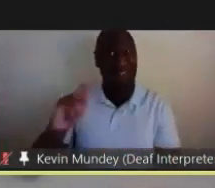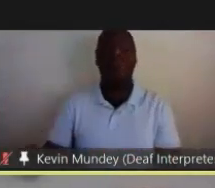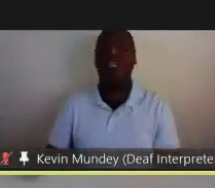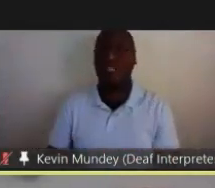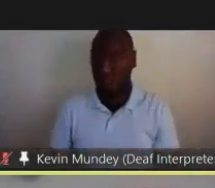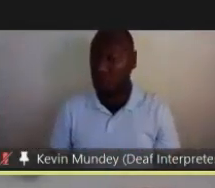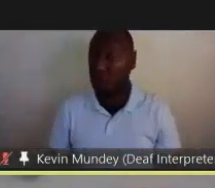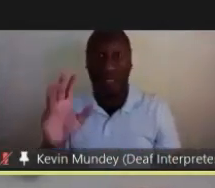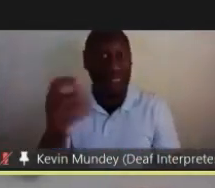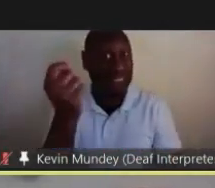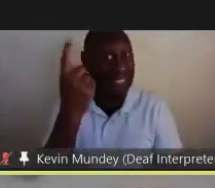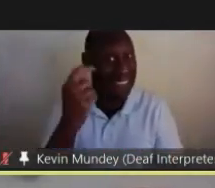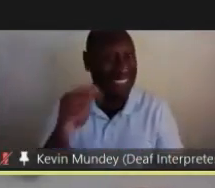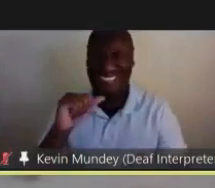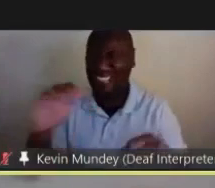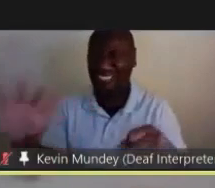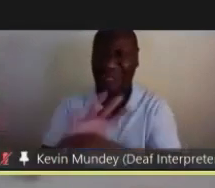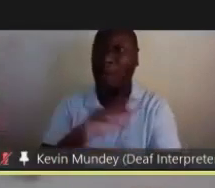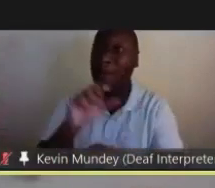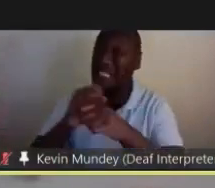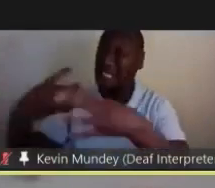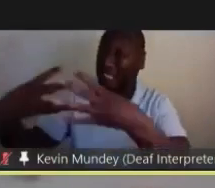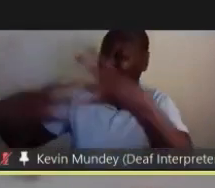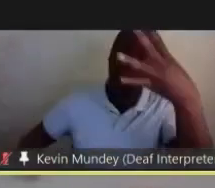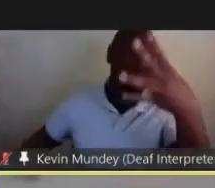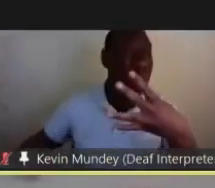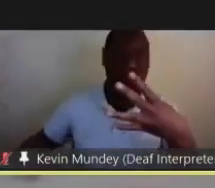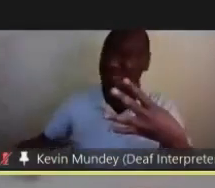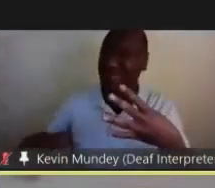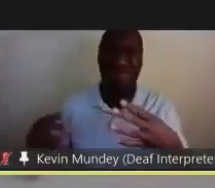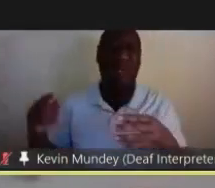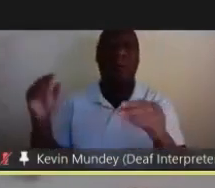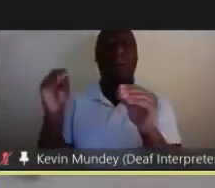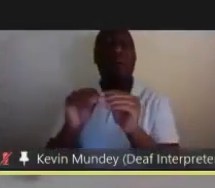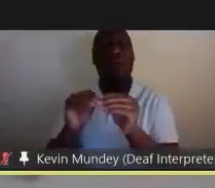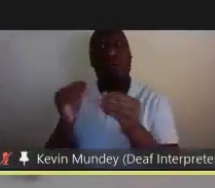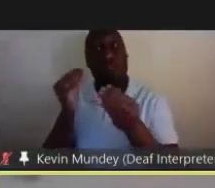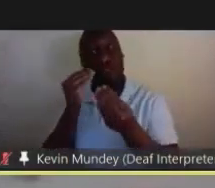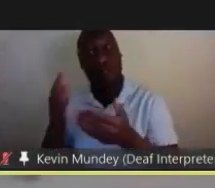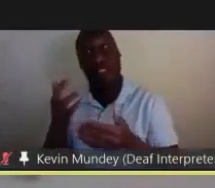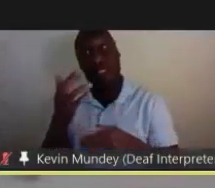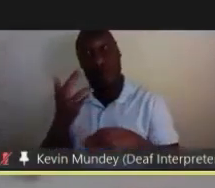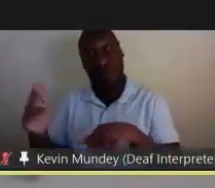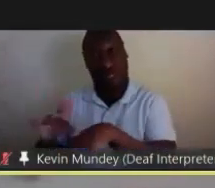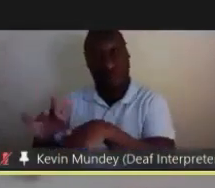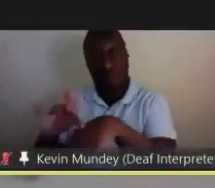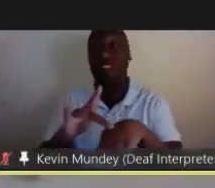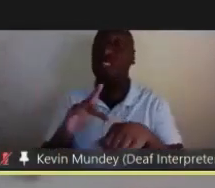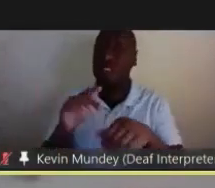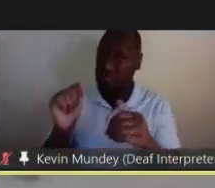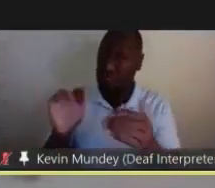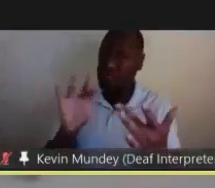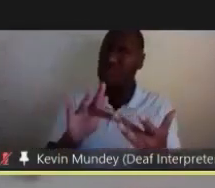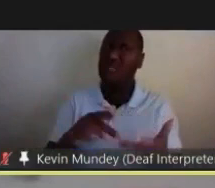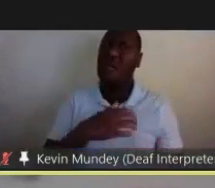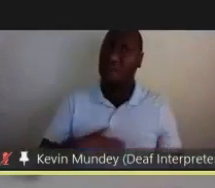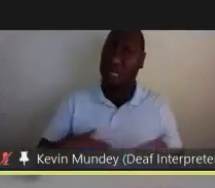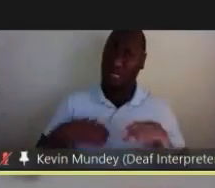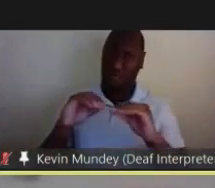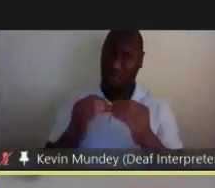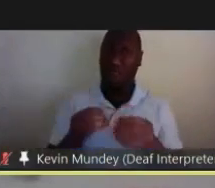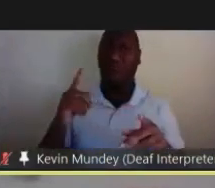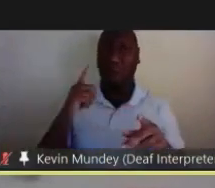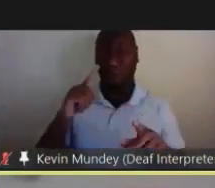exhaustive list. For additional disability resources and support, please contact the Mayor's Office for People with